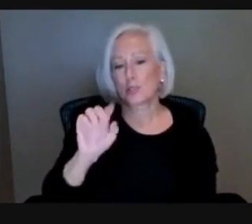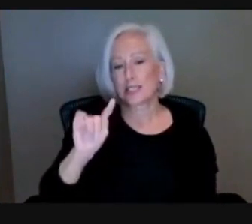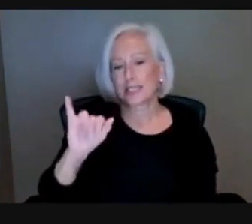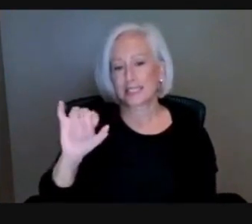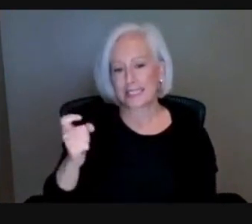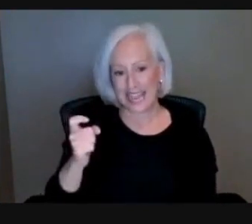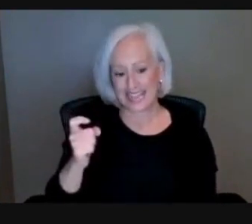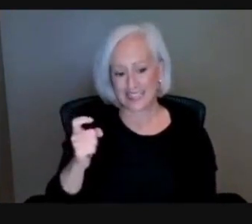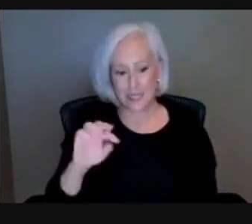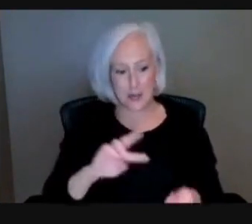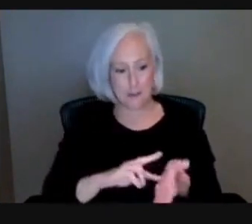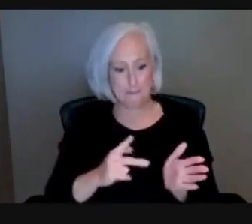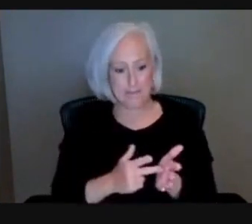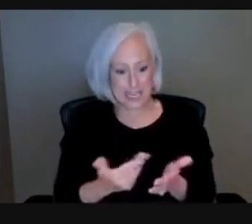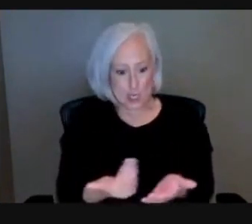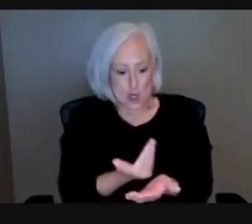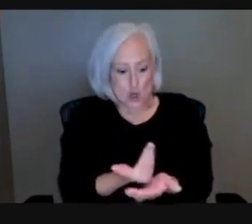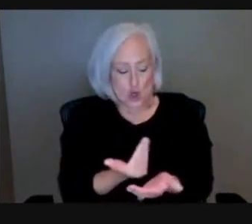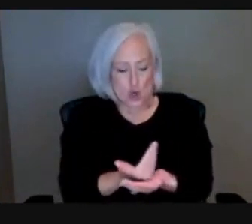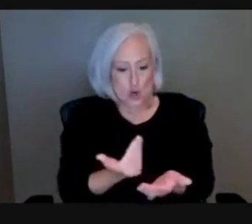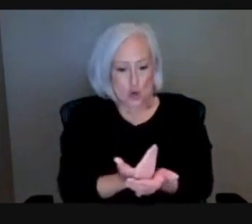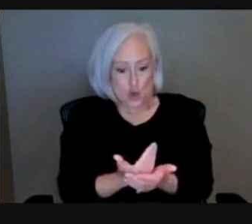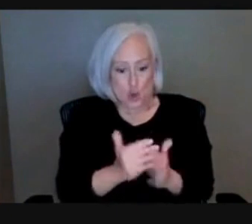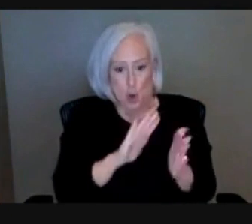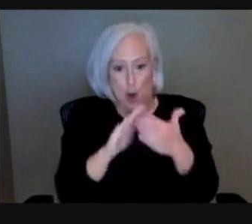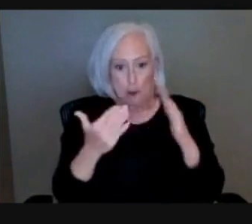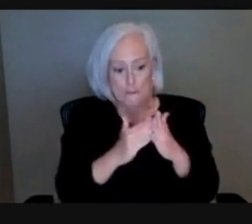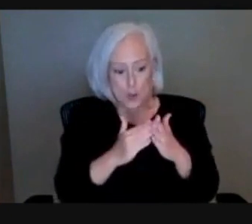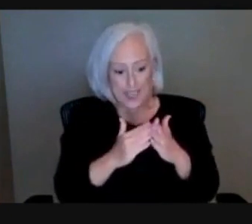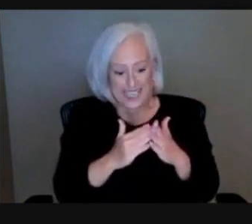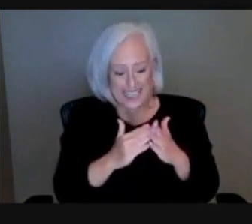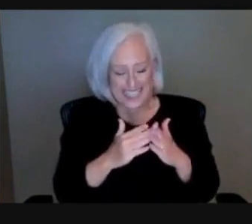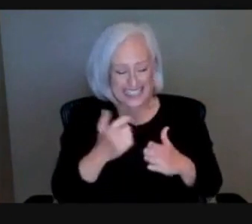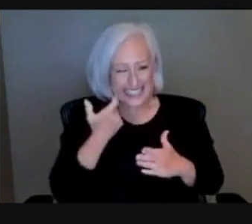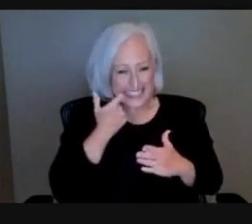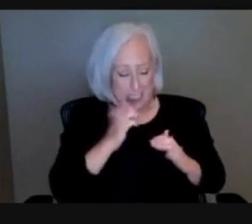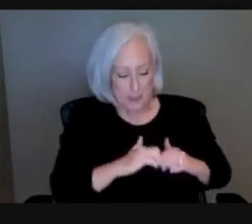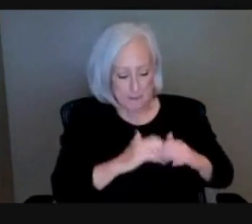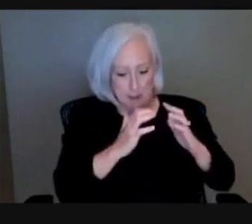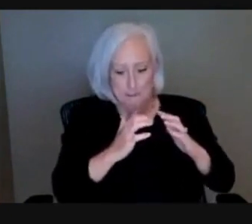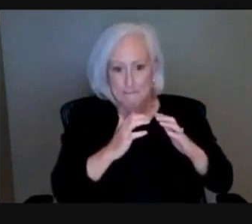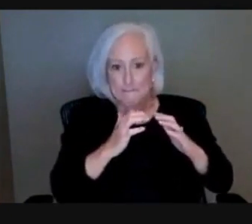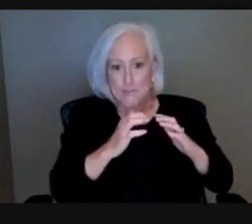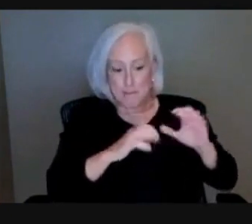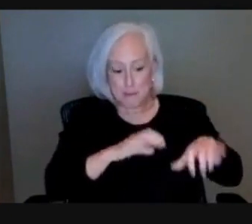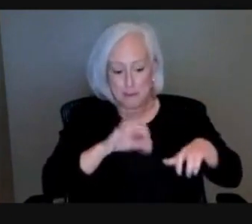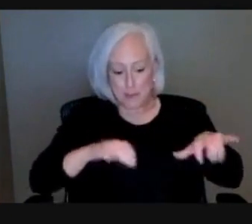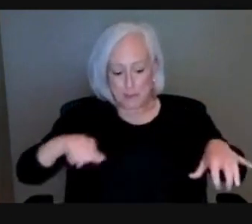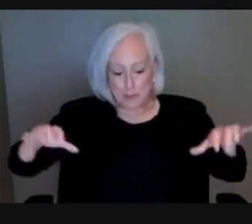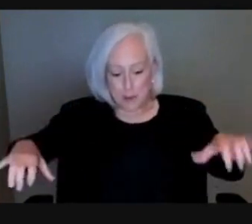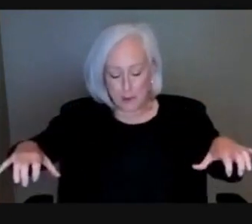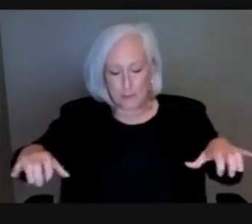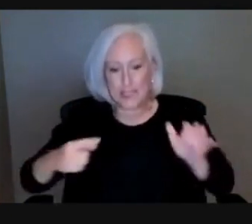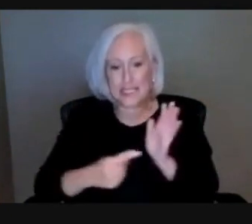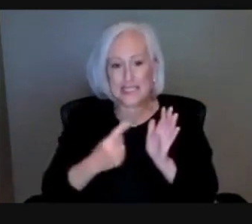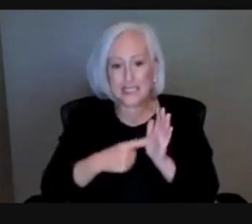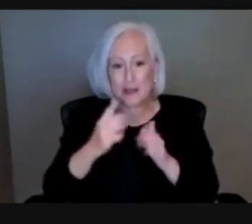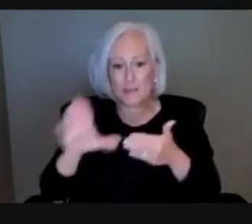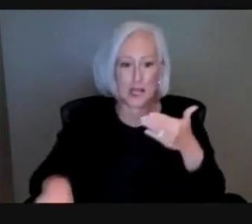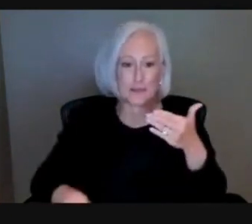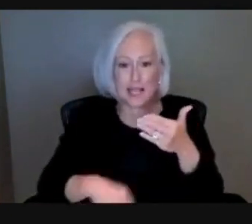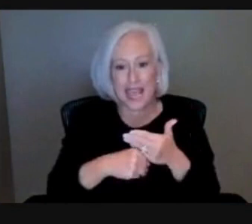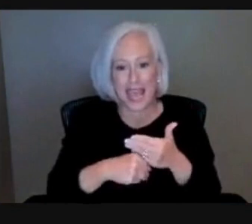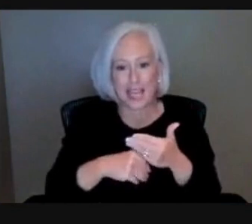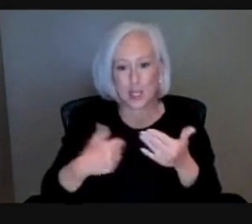houses are blooming and beginning to be built, sometimes these communities tack on an added